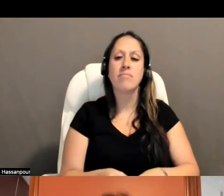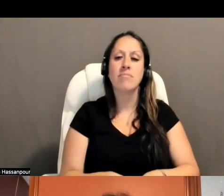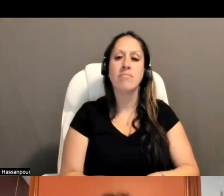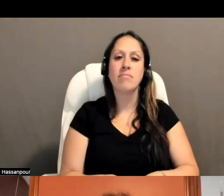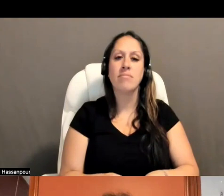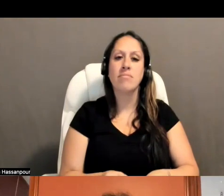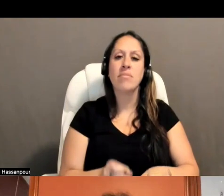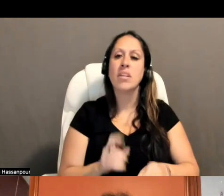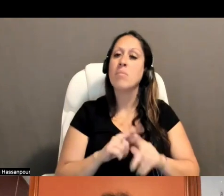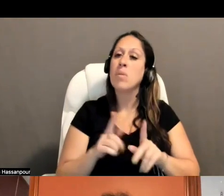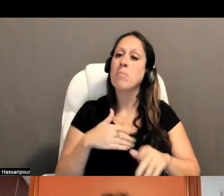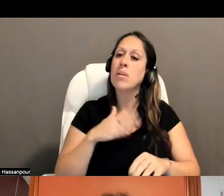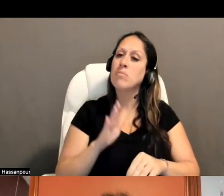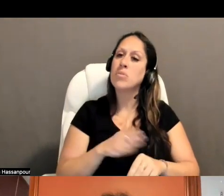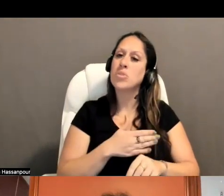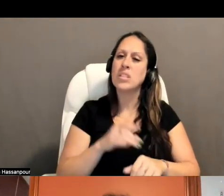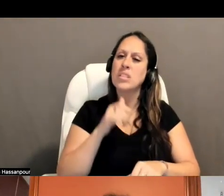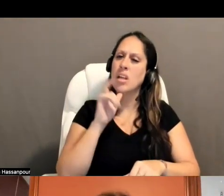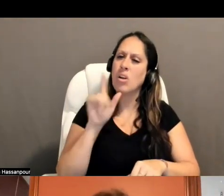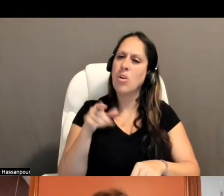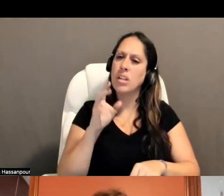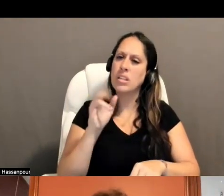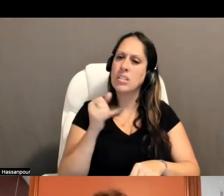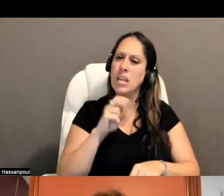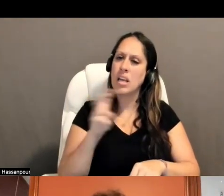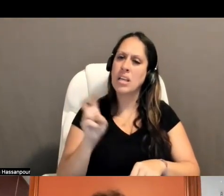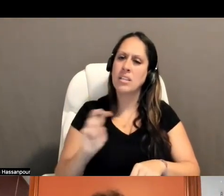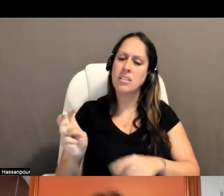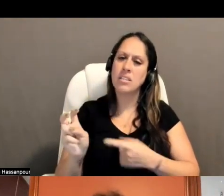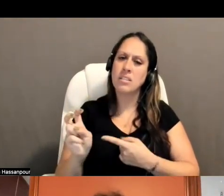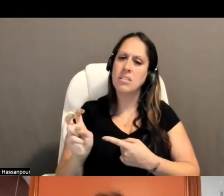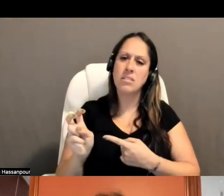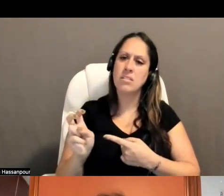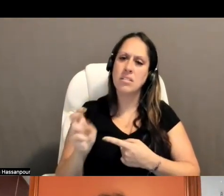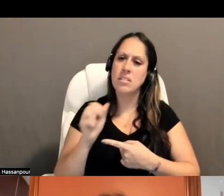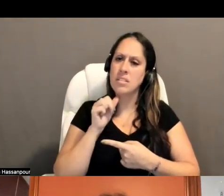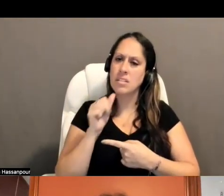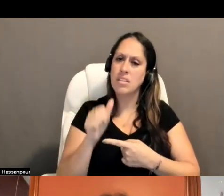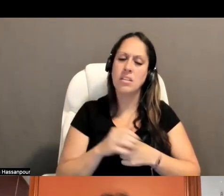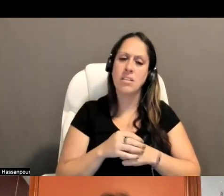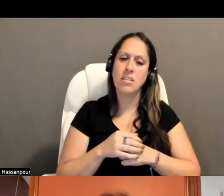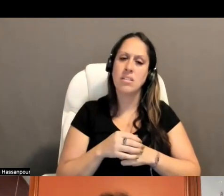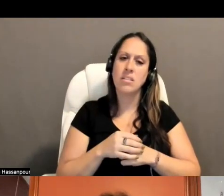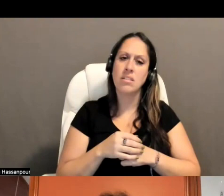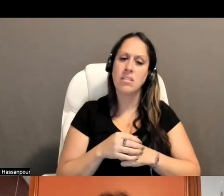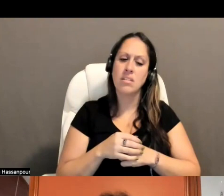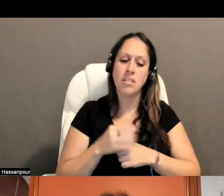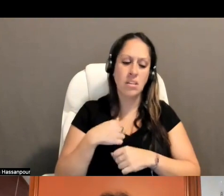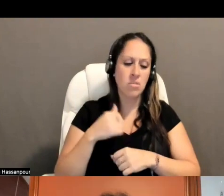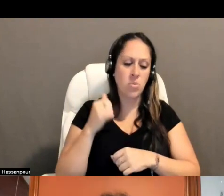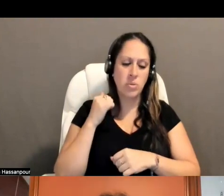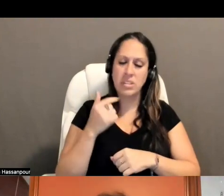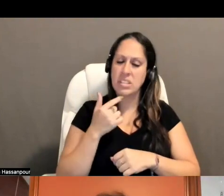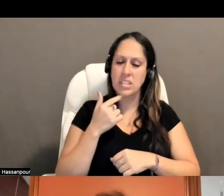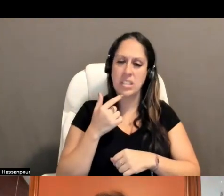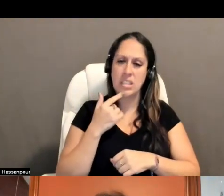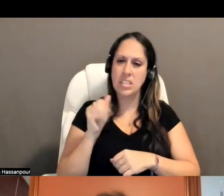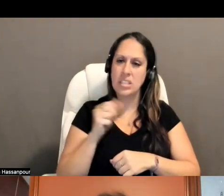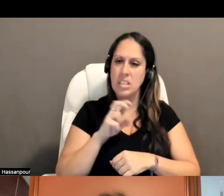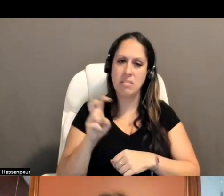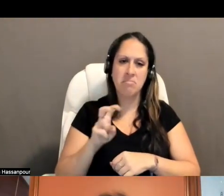But my music isn't jazz. No, I know. Uh, No, I wouldn't say at all it's